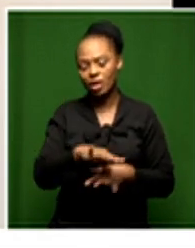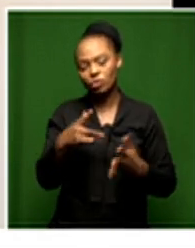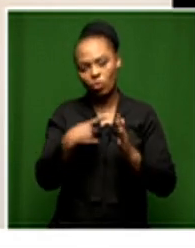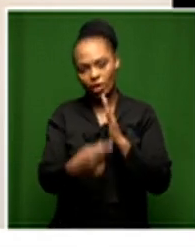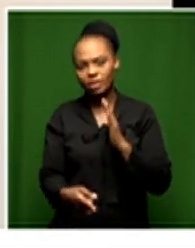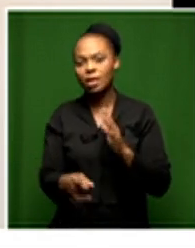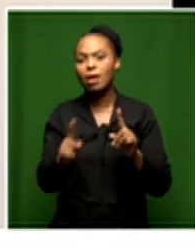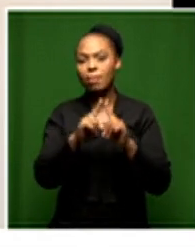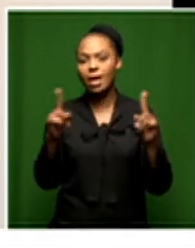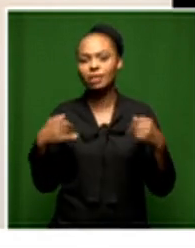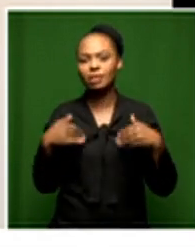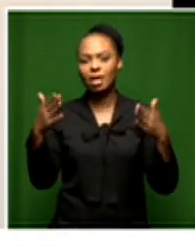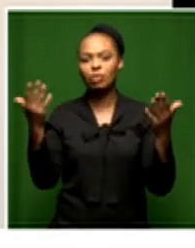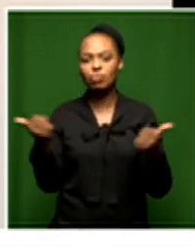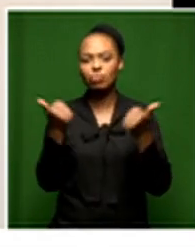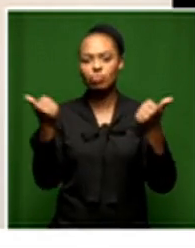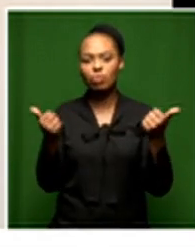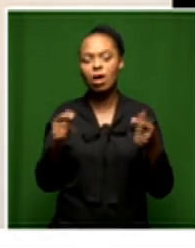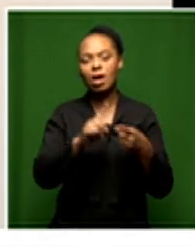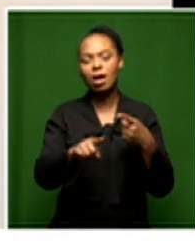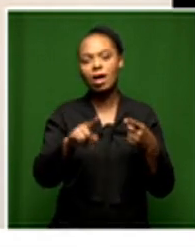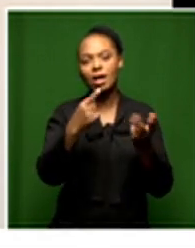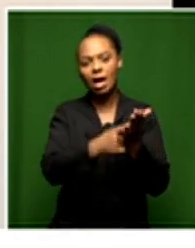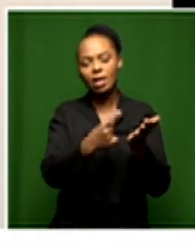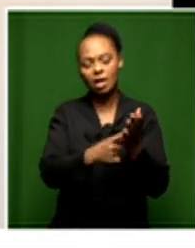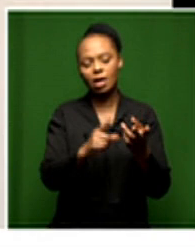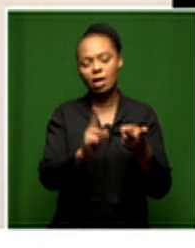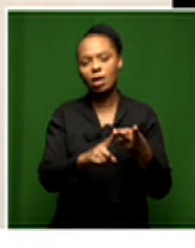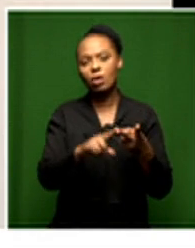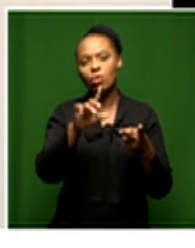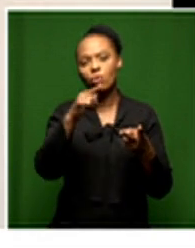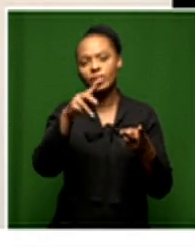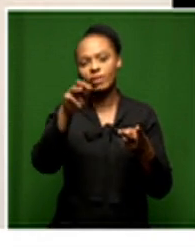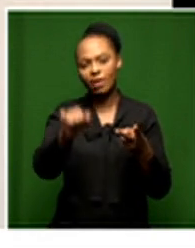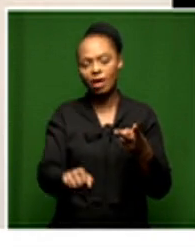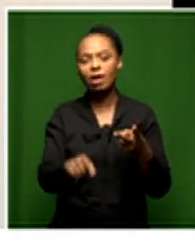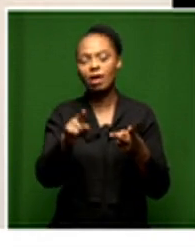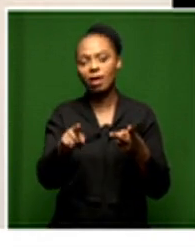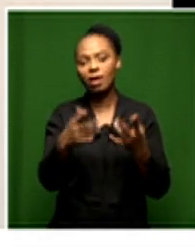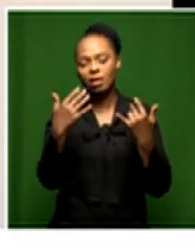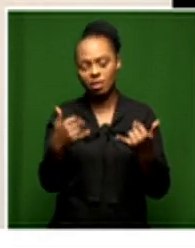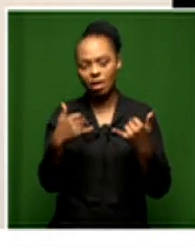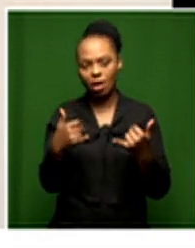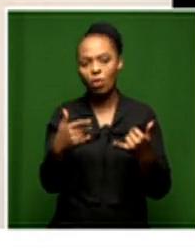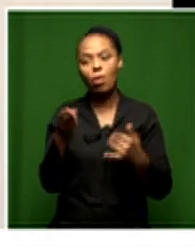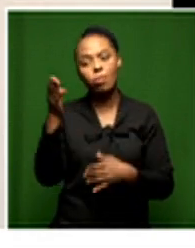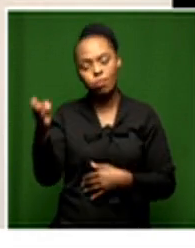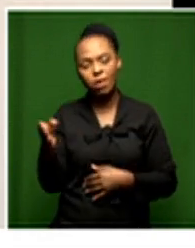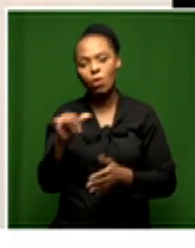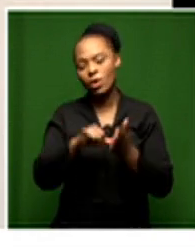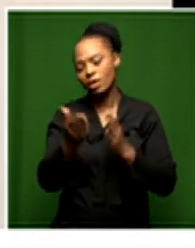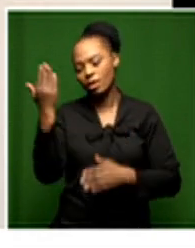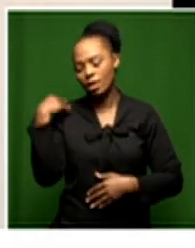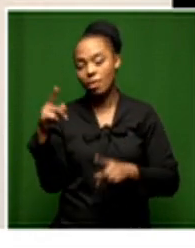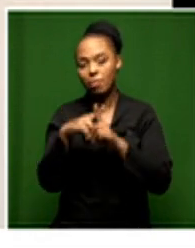started actually in Côte d'Ivoire and Ghana since last week. But now, if we are speaking about